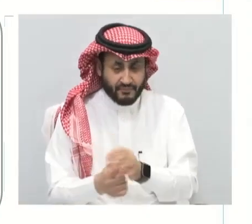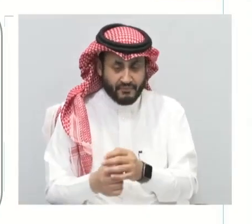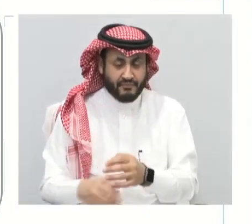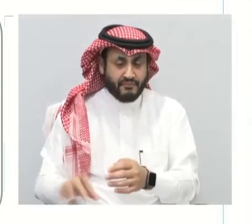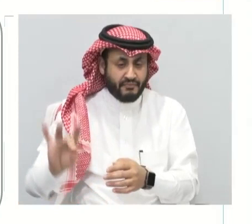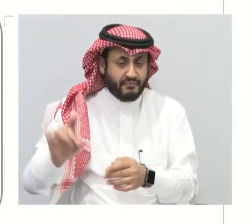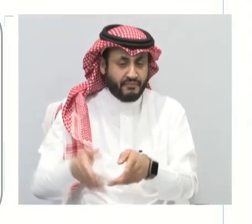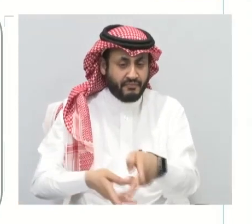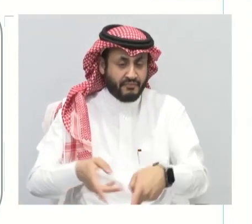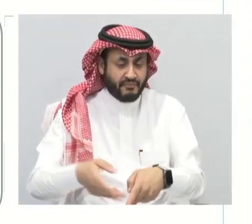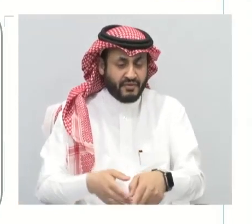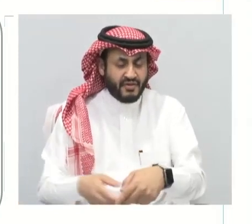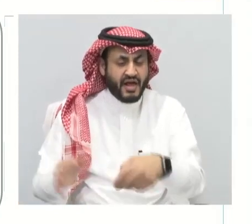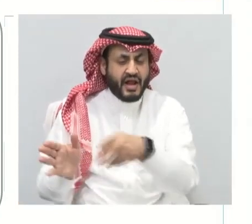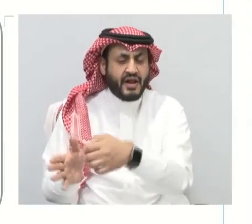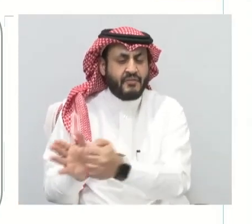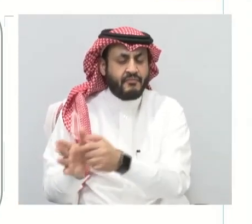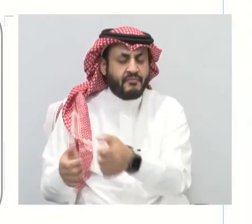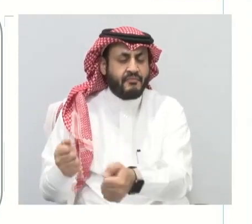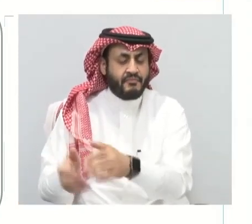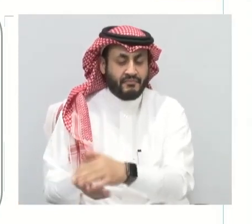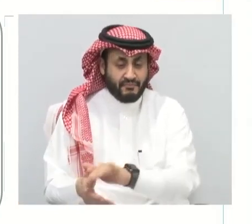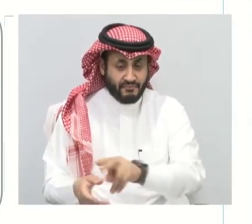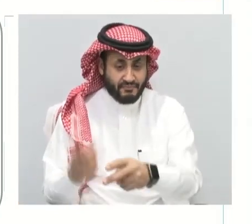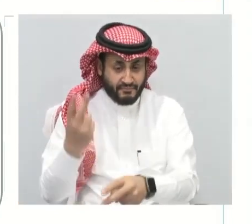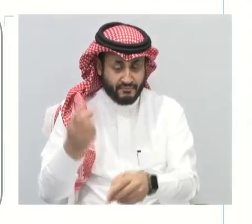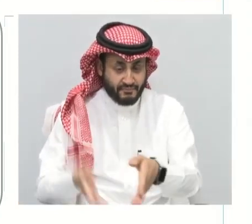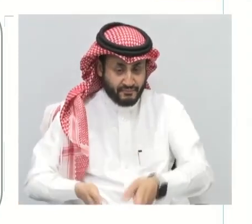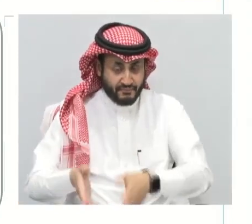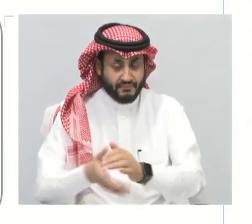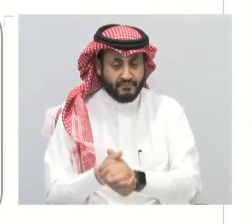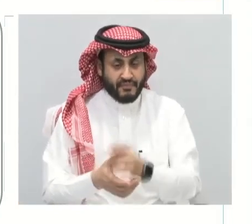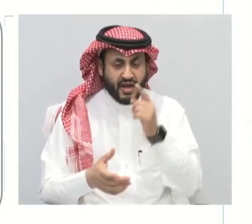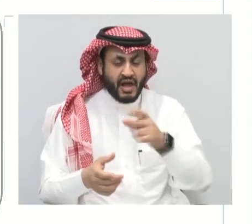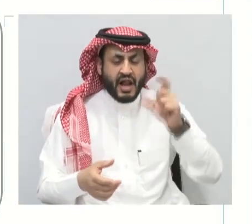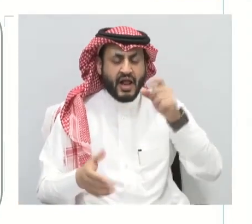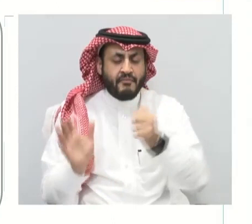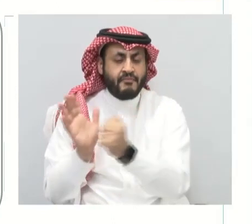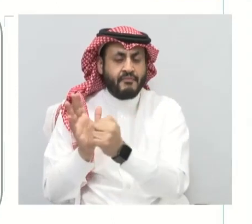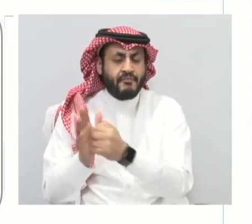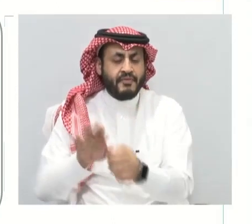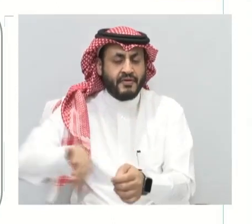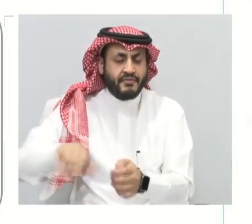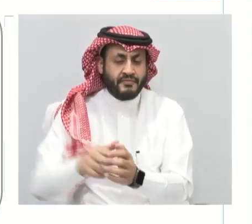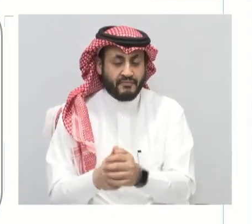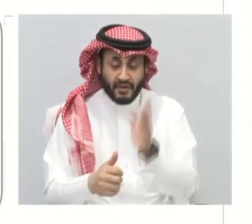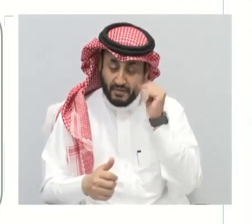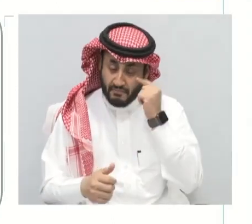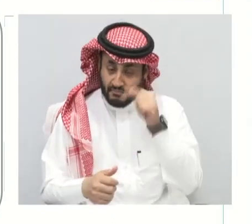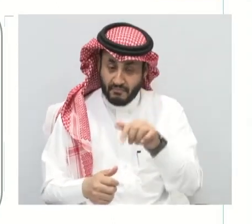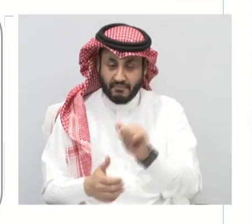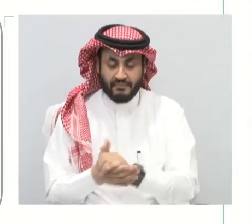Avenue. Park Drive is the second street on the left. Mine's the blue house on the right-hand side. You can't miss it.